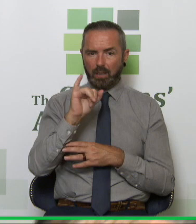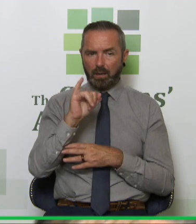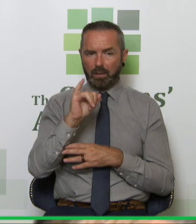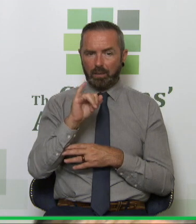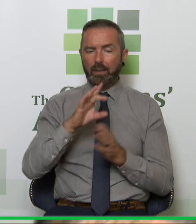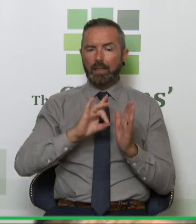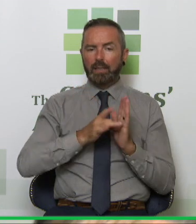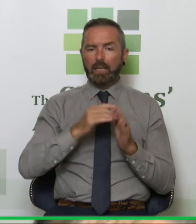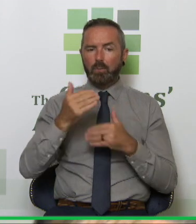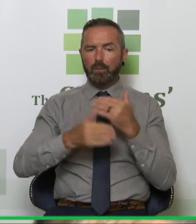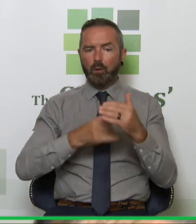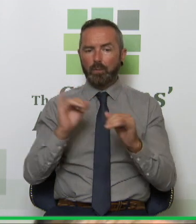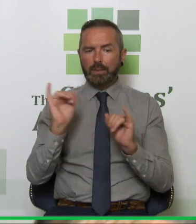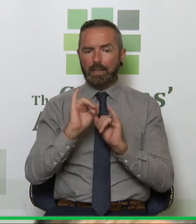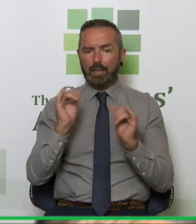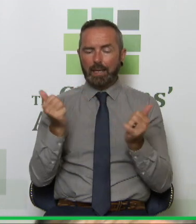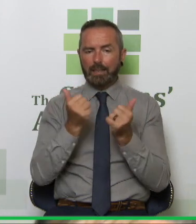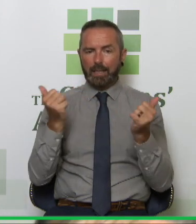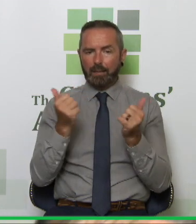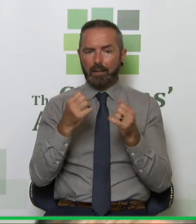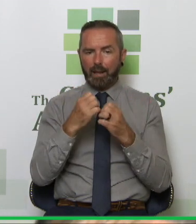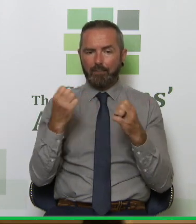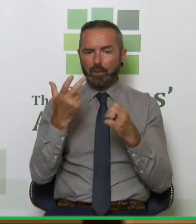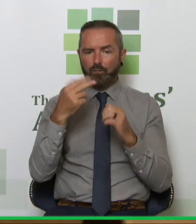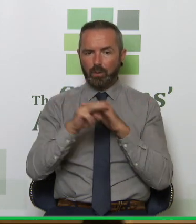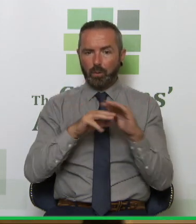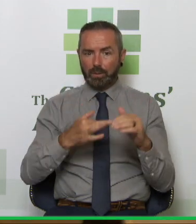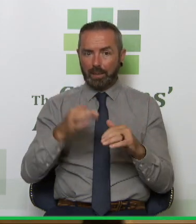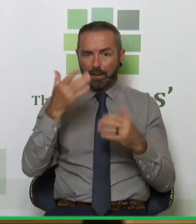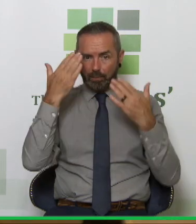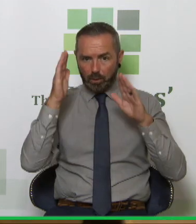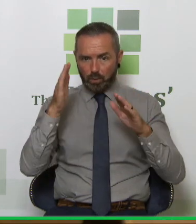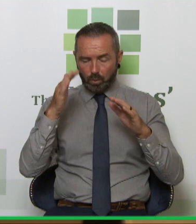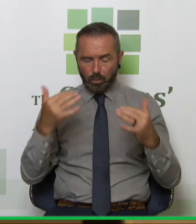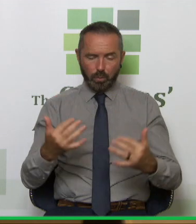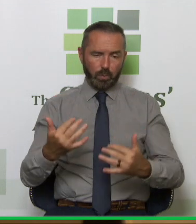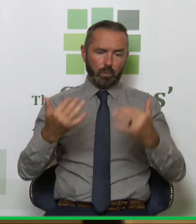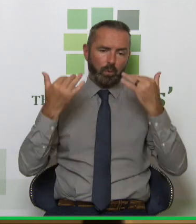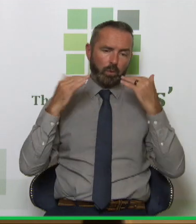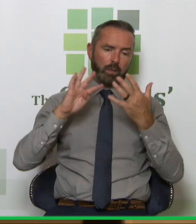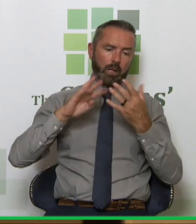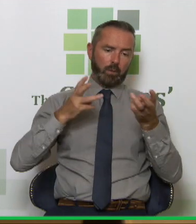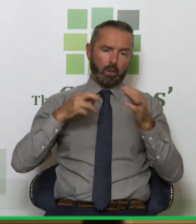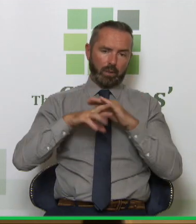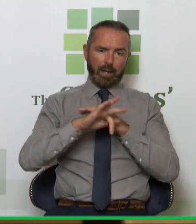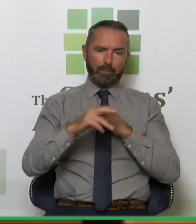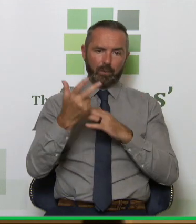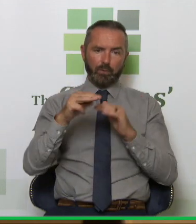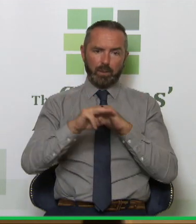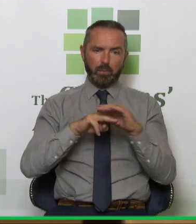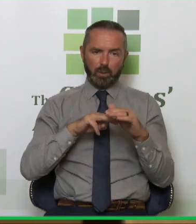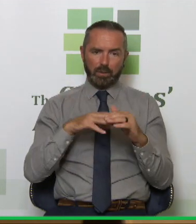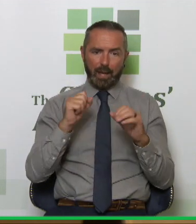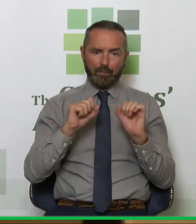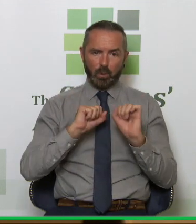We do KPIs every 3 months. If our KPI indicates that this is overwhelming for those 9 workers after 3 months, and we have waiting